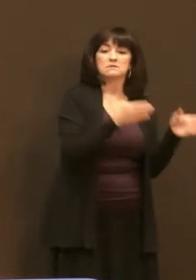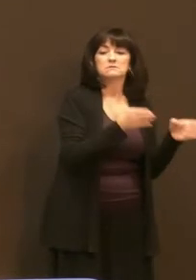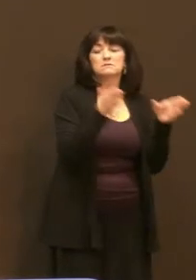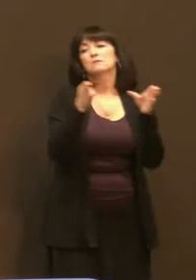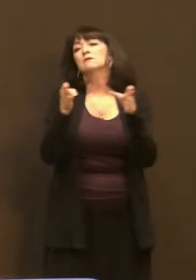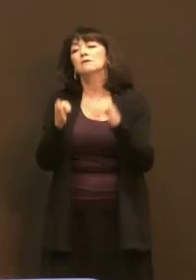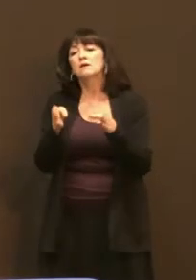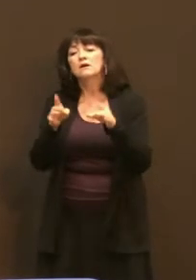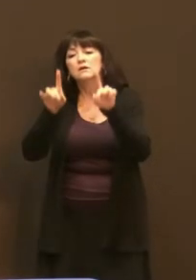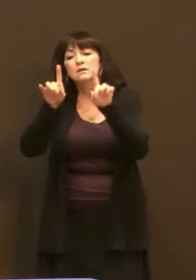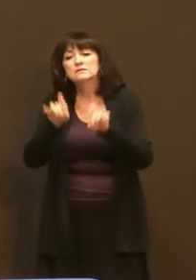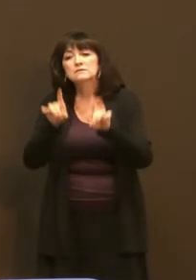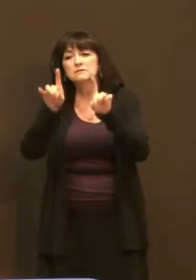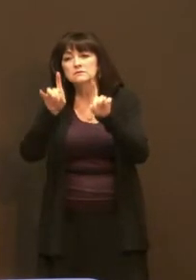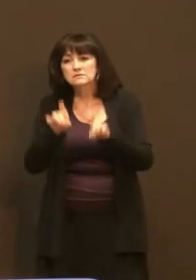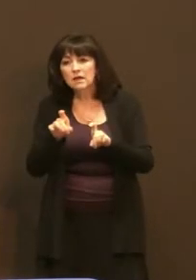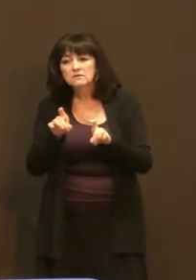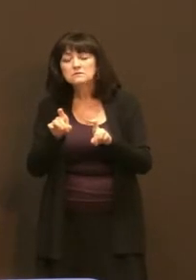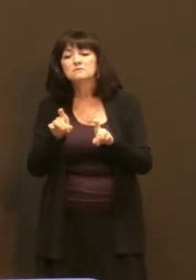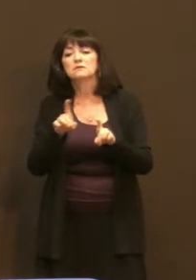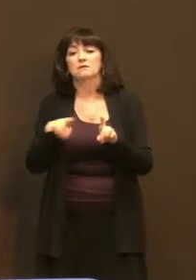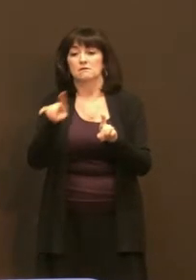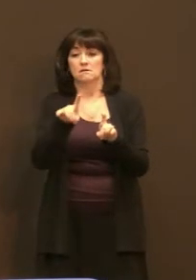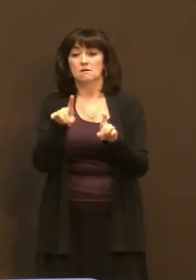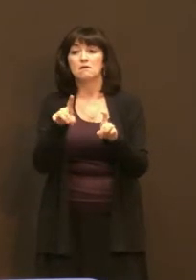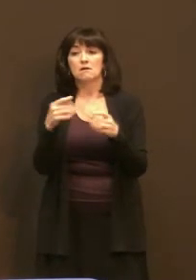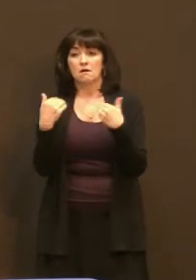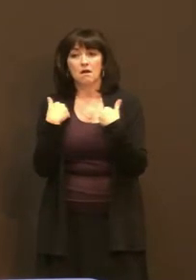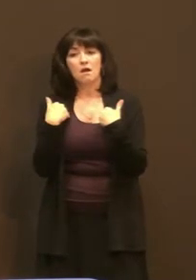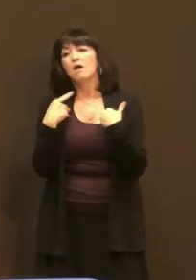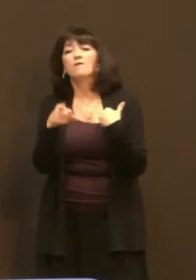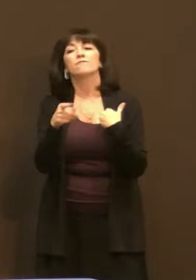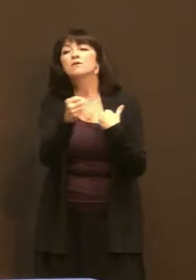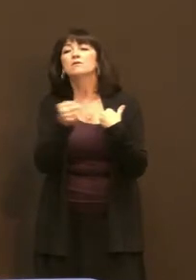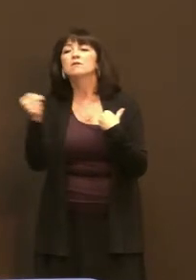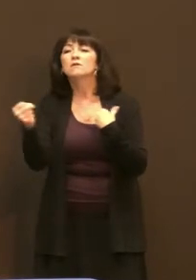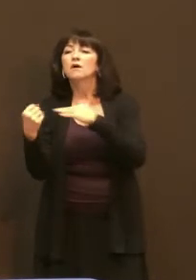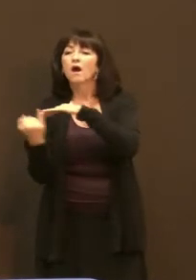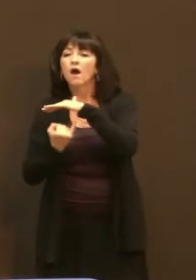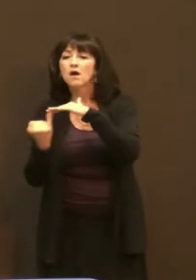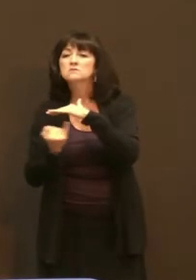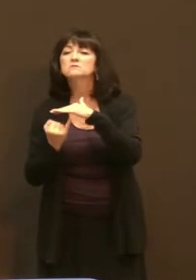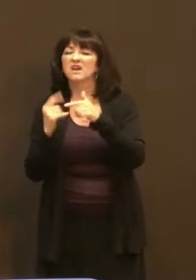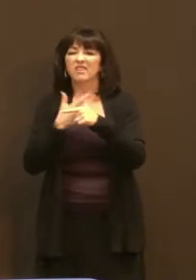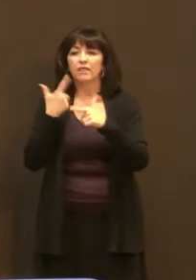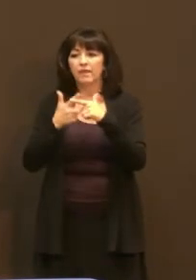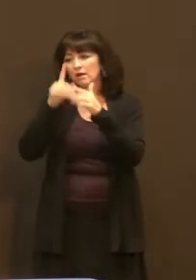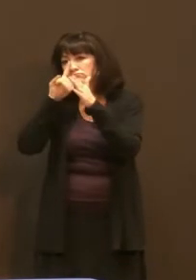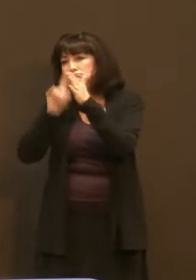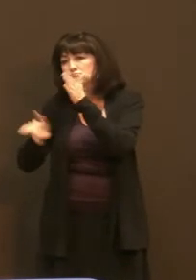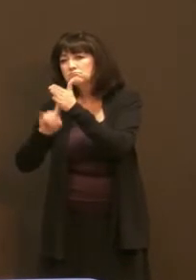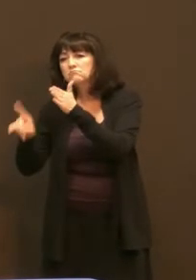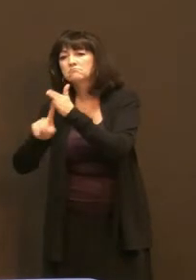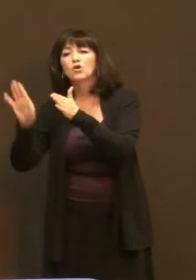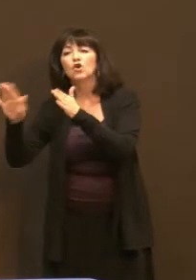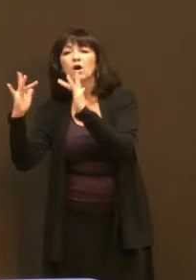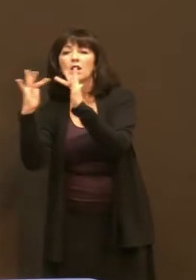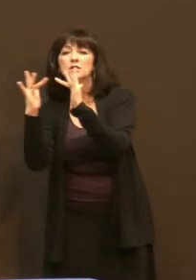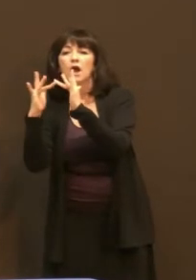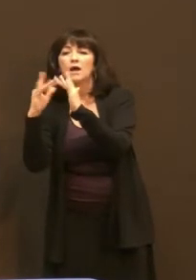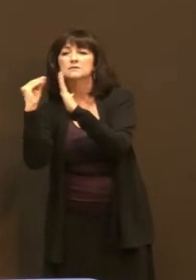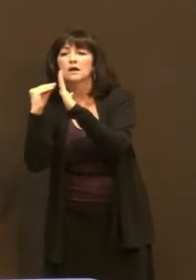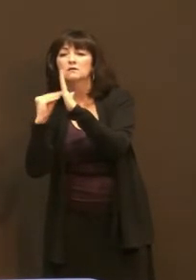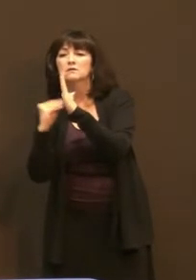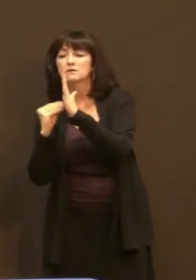isolating individuals who are positive, and then making our contact tracking as the personnel at public health